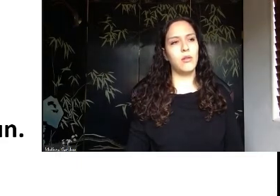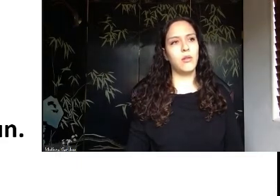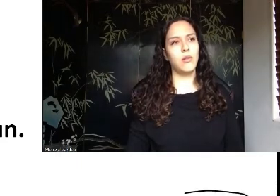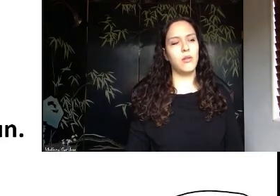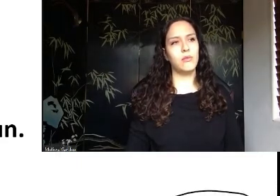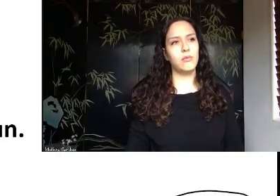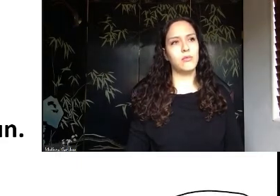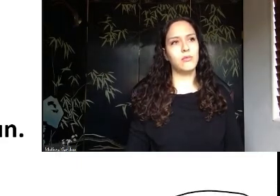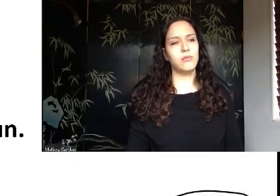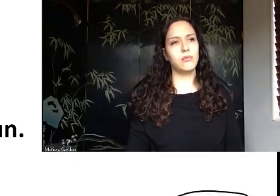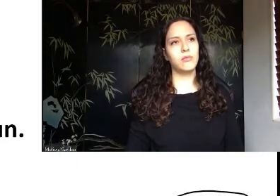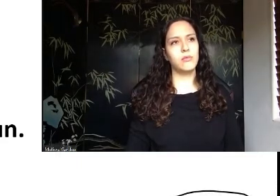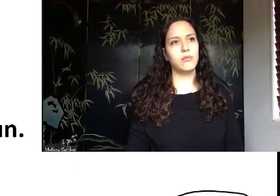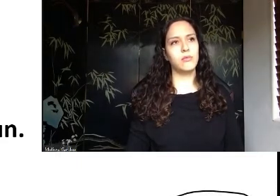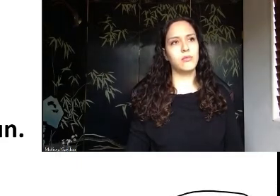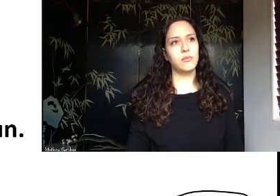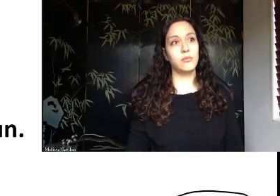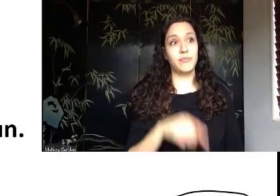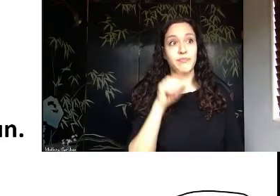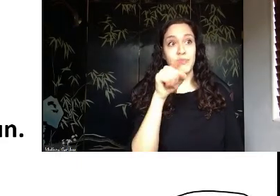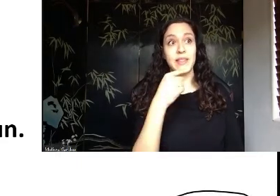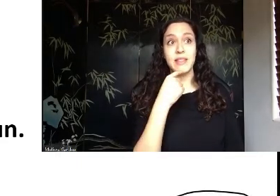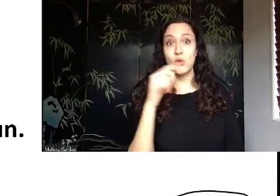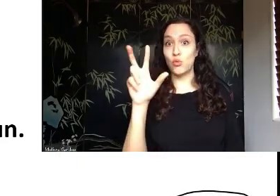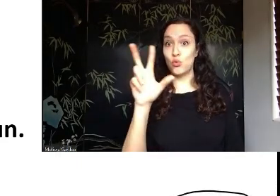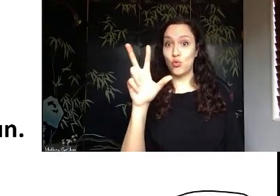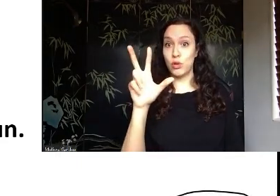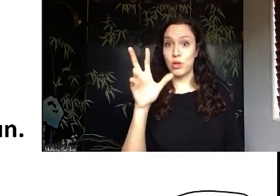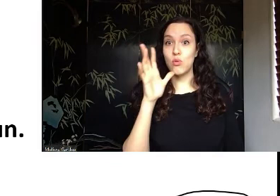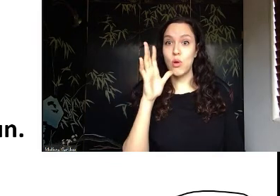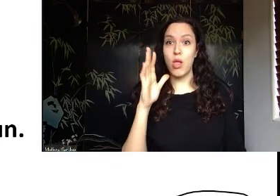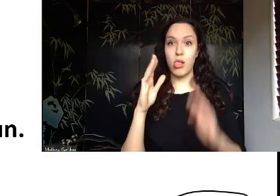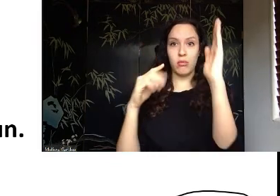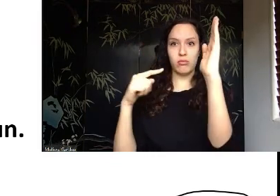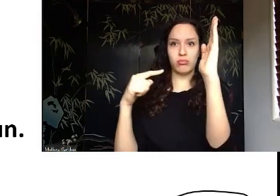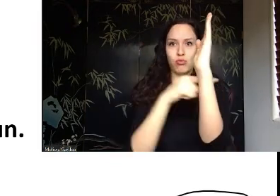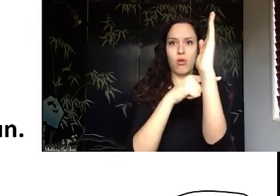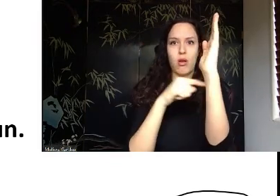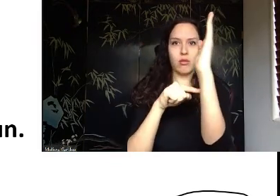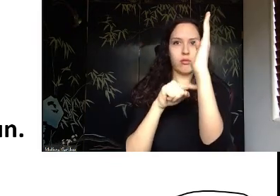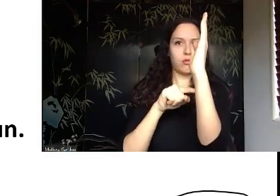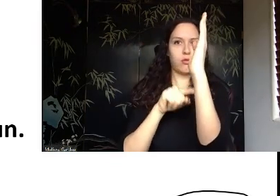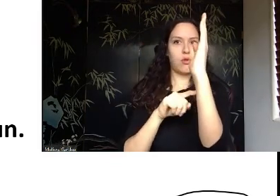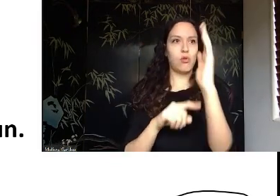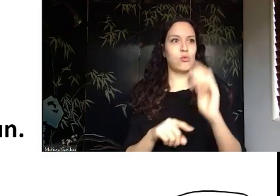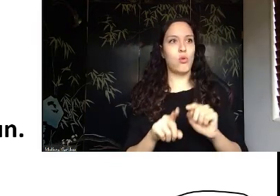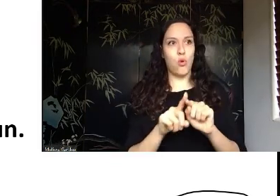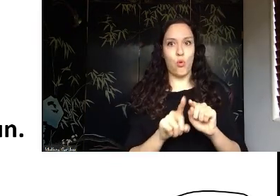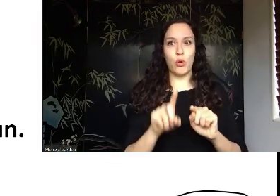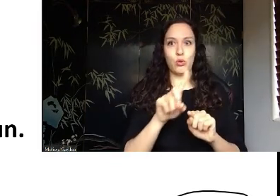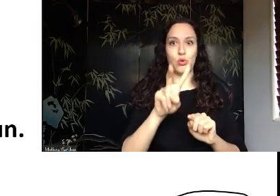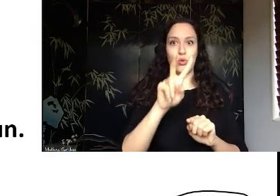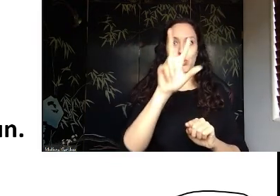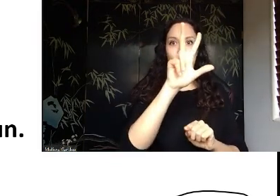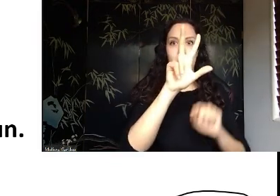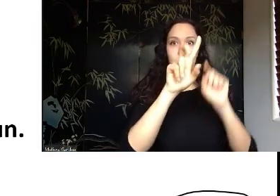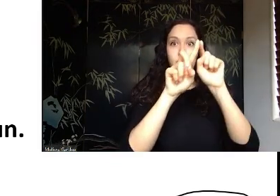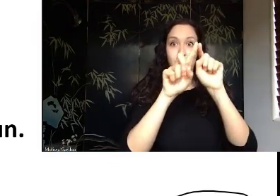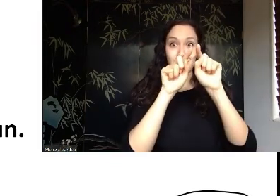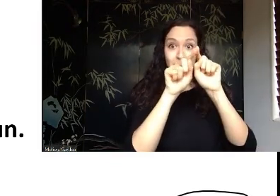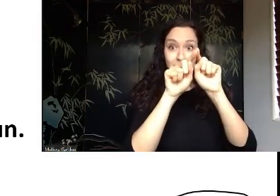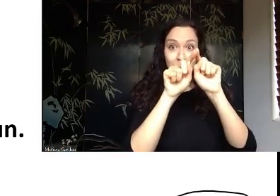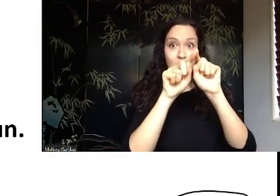like here it says it's going to cross at 3, so I can go up 3. Okay, that means whatever this line is, it's going to cross at